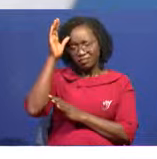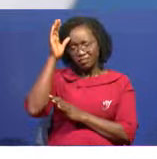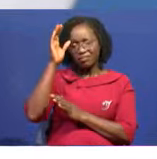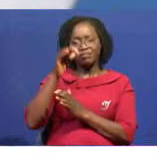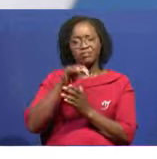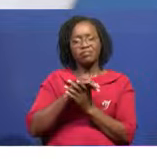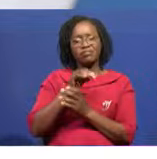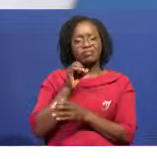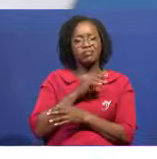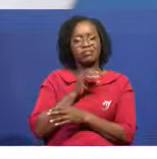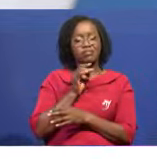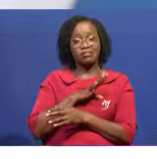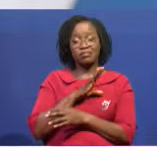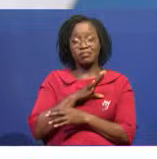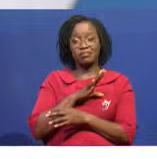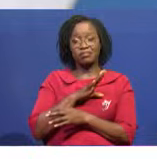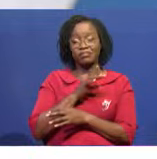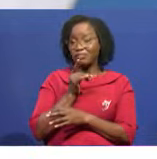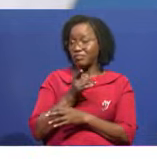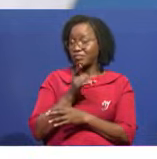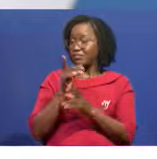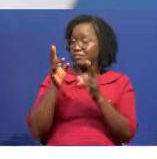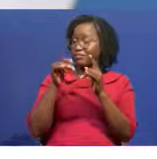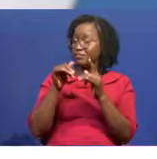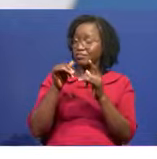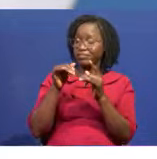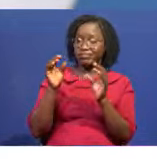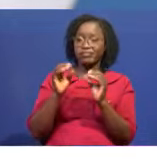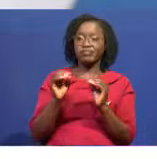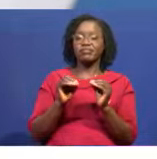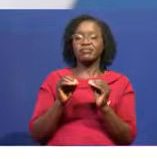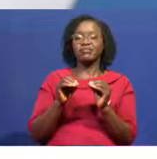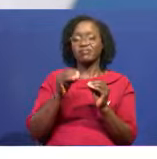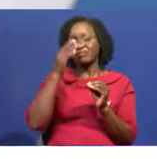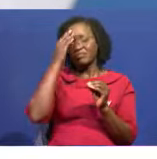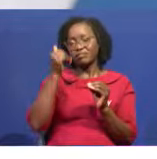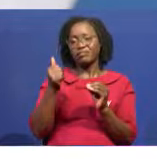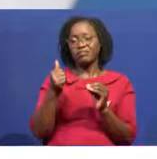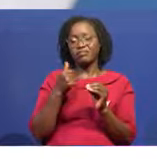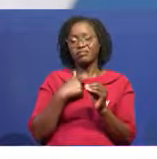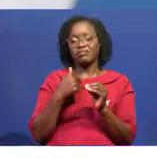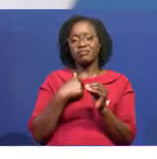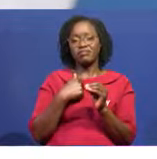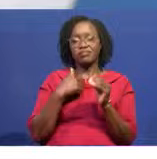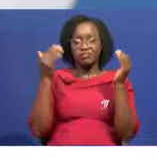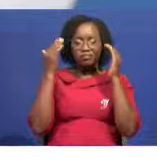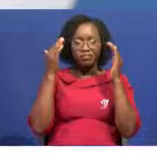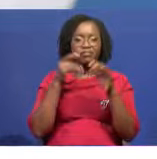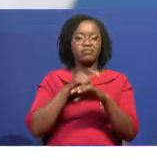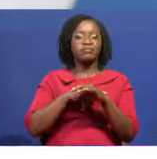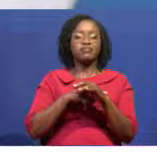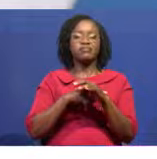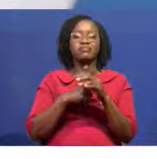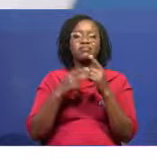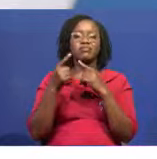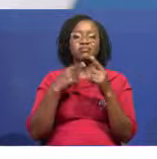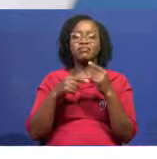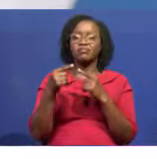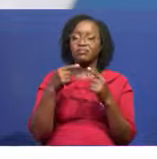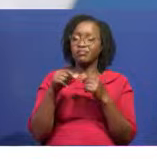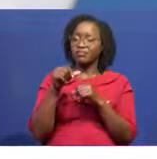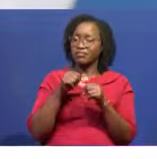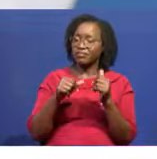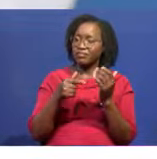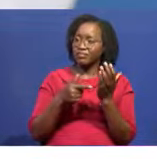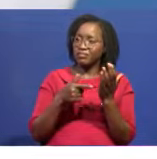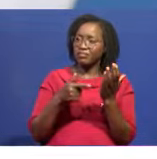the fear for that particular issue, because for me, what I look at when they're talking about digitization of records and